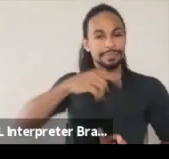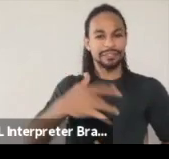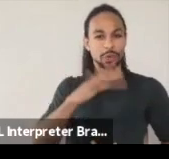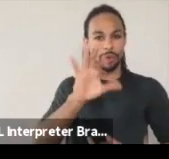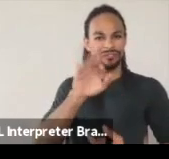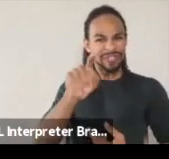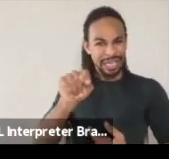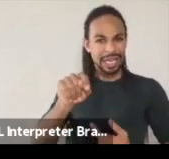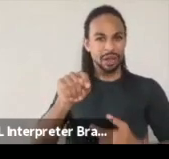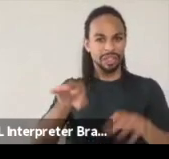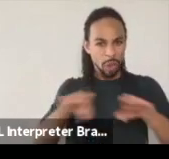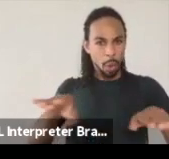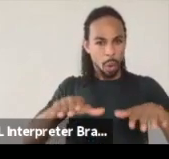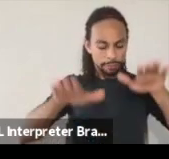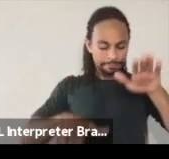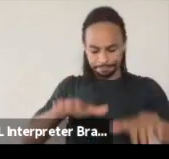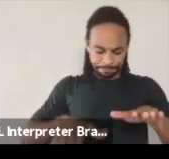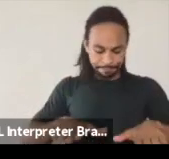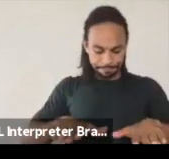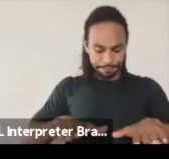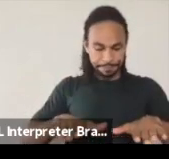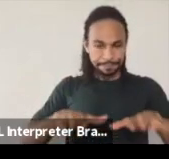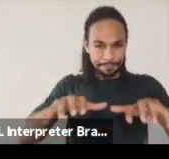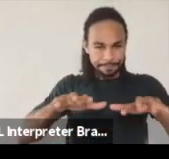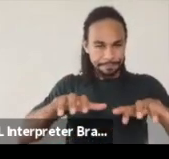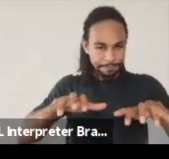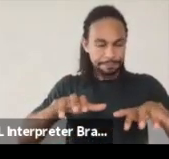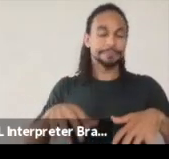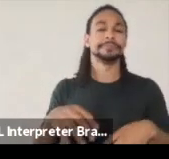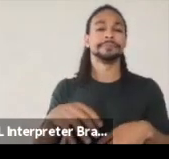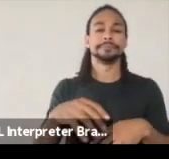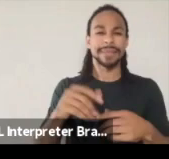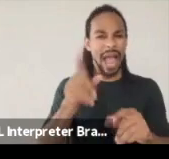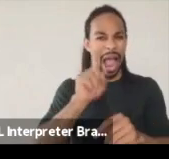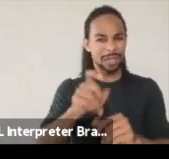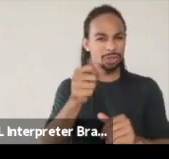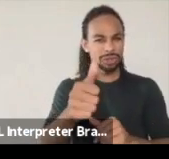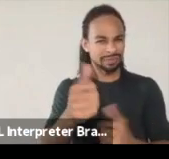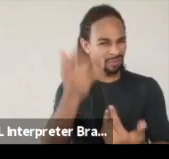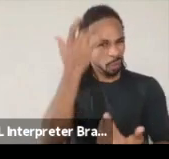you ask yourself, what brought you to this workshop?